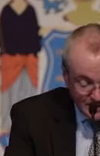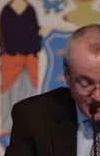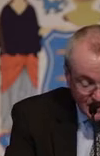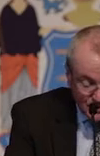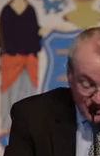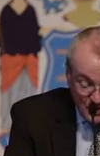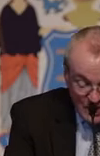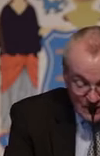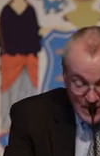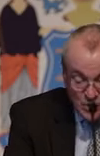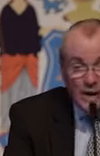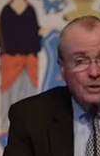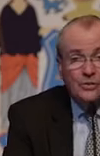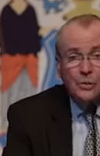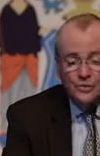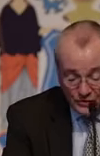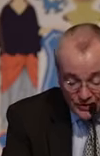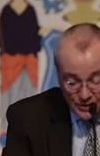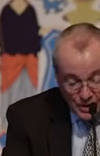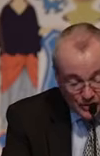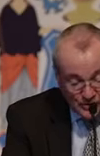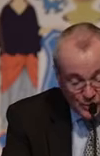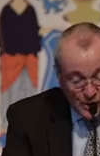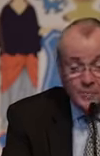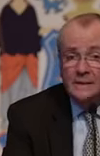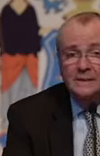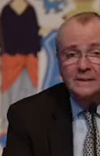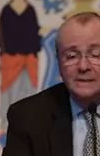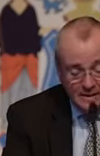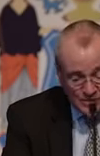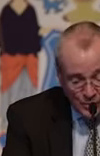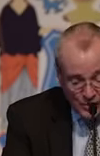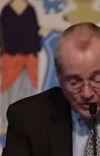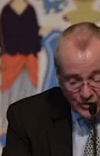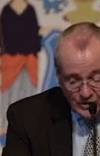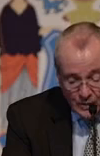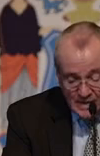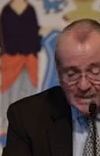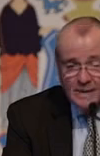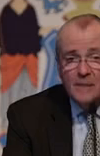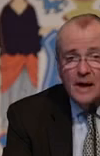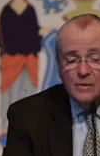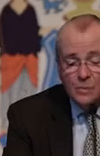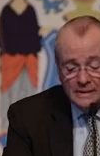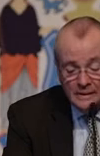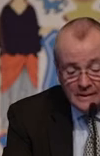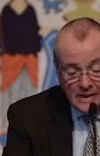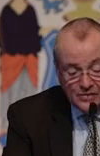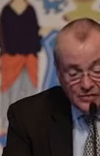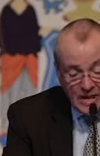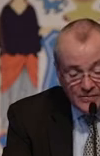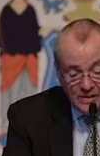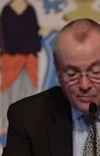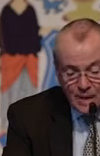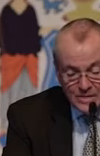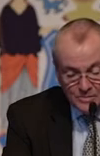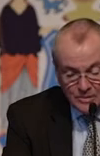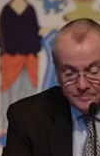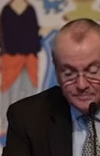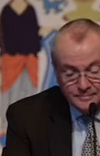done so far. That's why our schools are still closed and will be until we are certain that we can keep everyone as safe